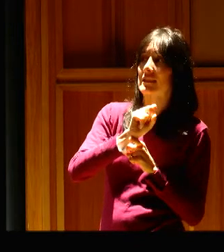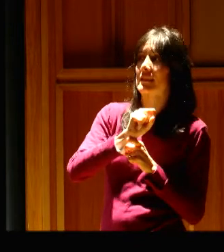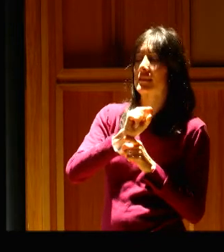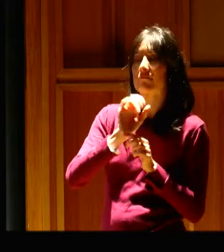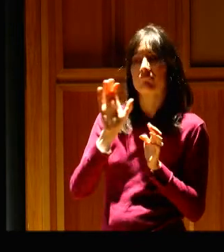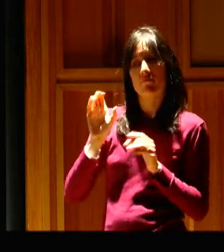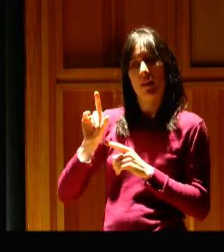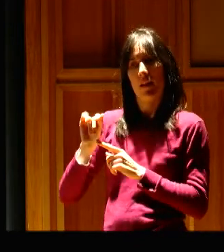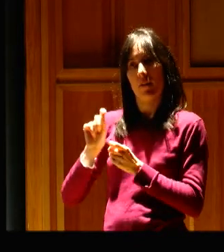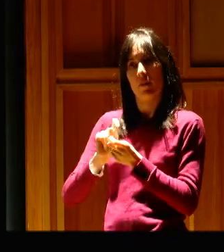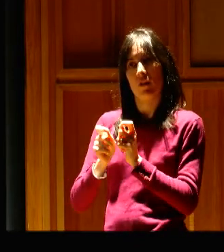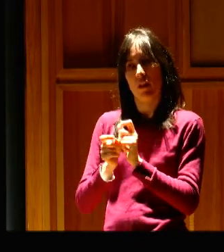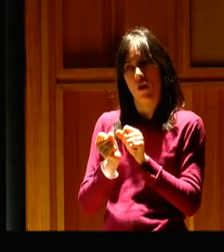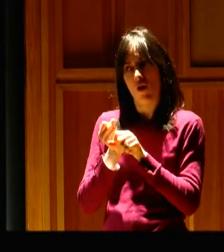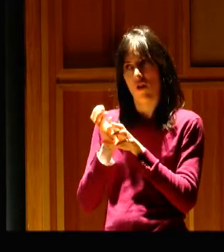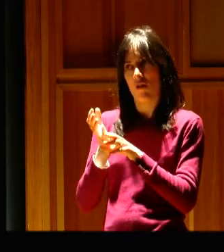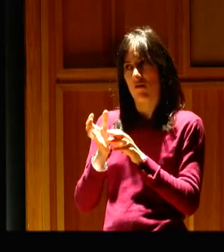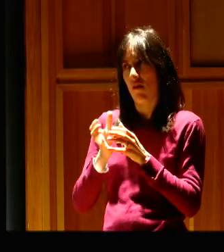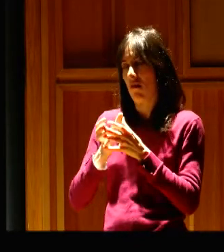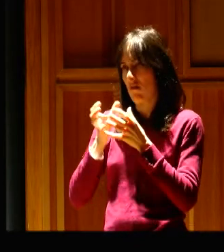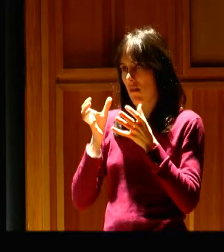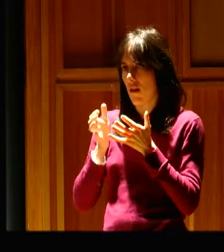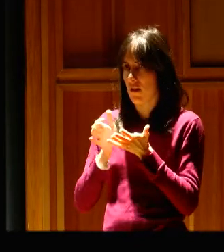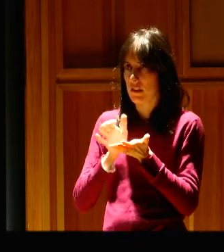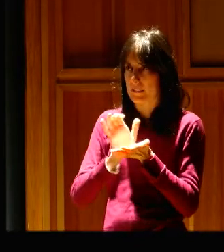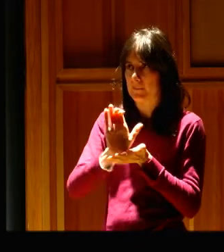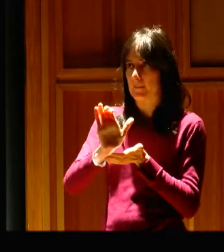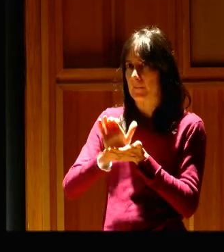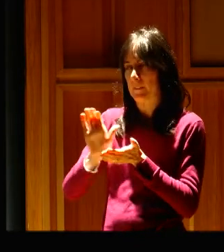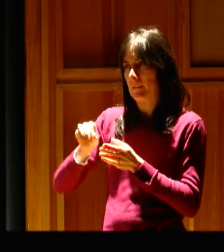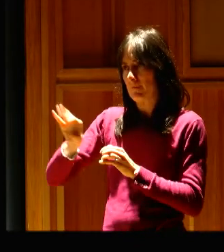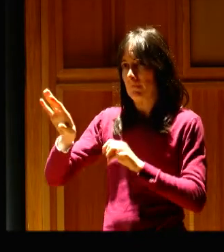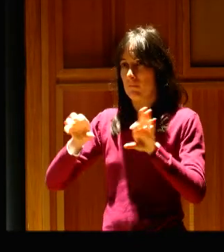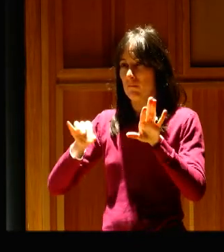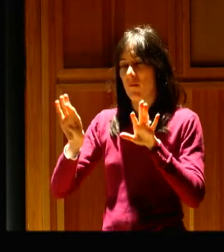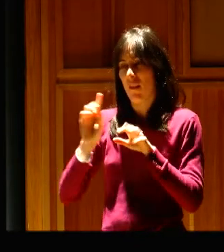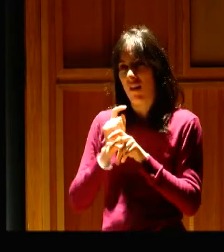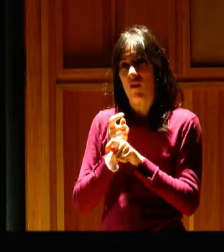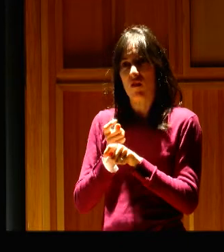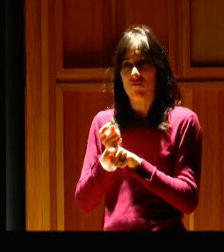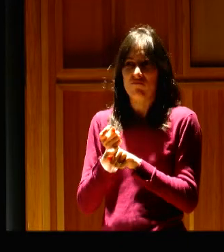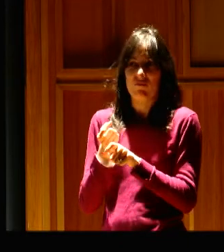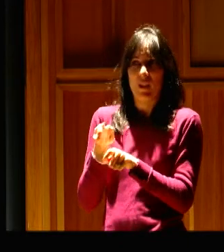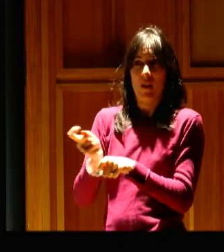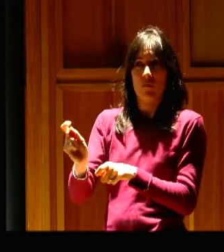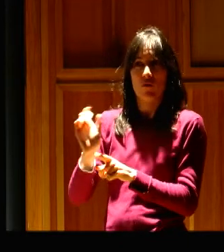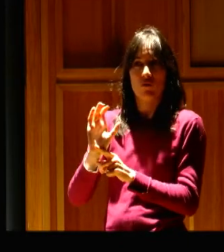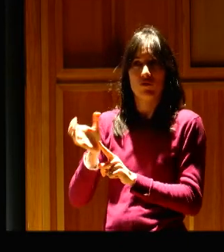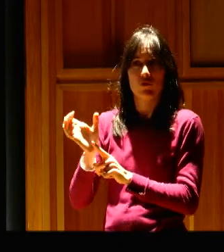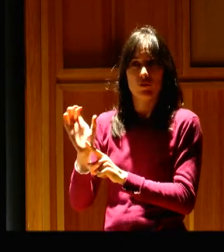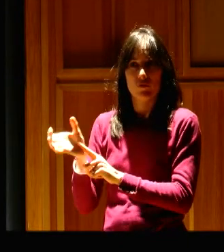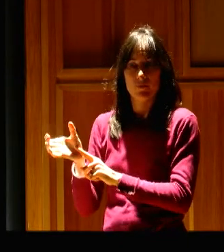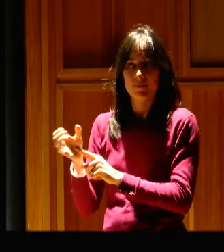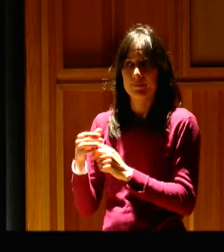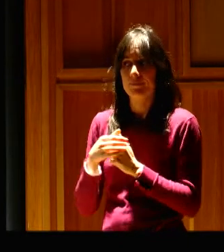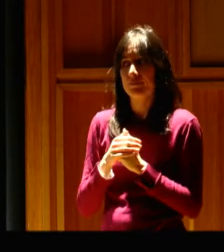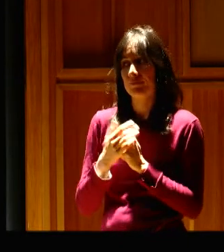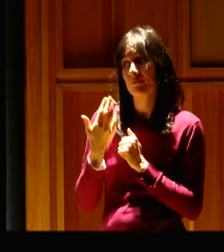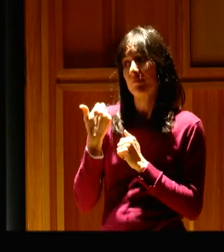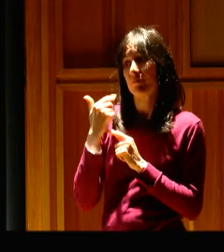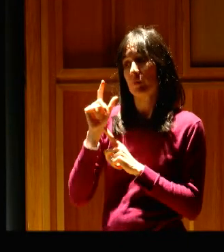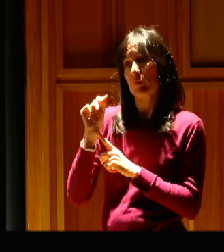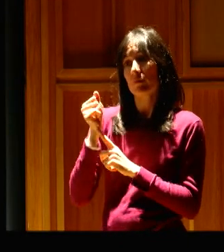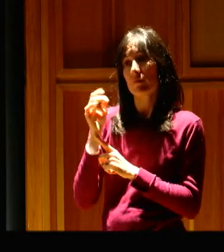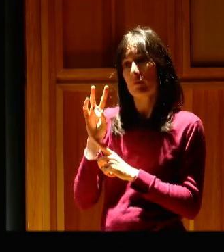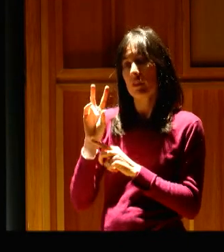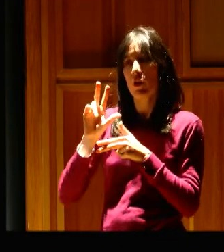forced migrations and irreplaceable cultural damage. In 2017,